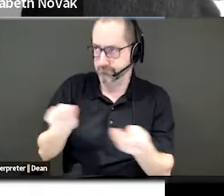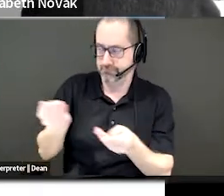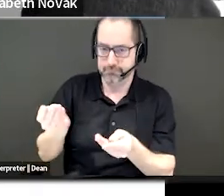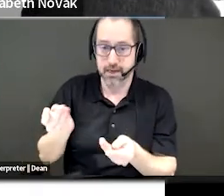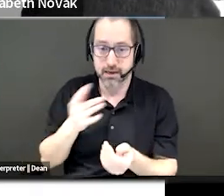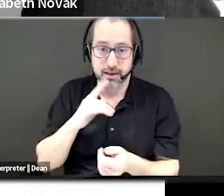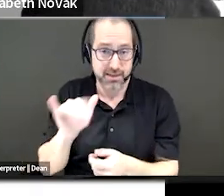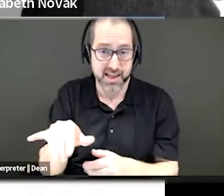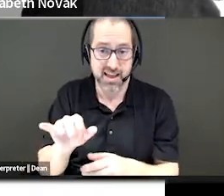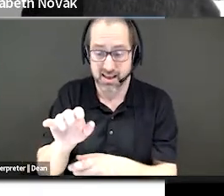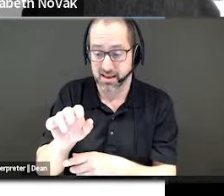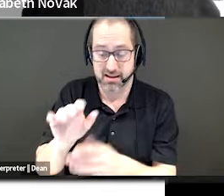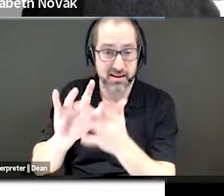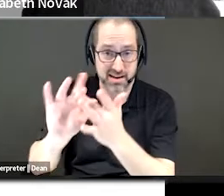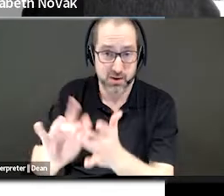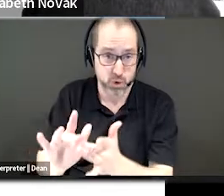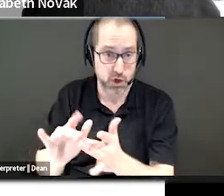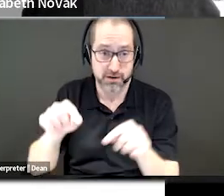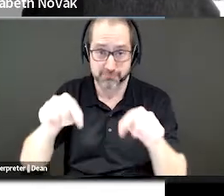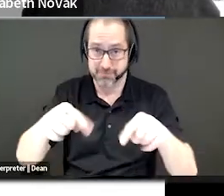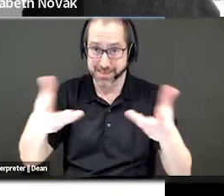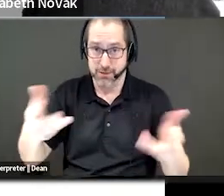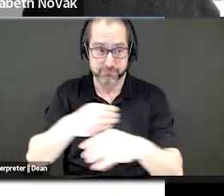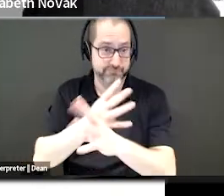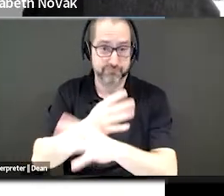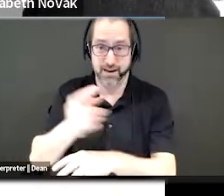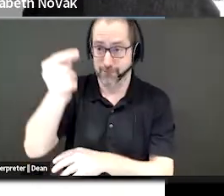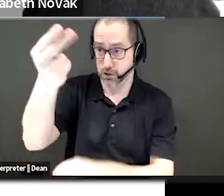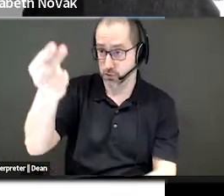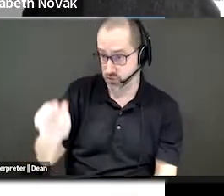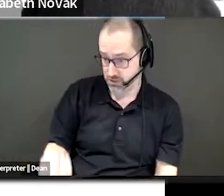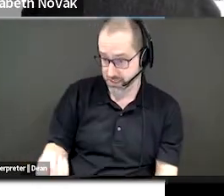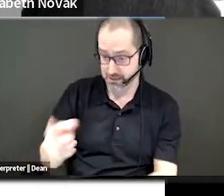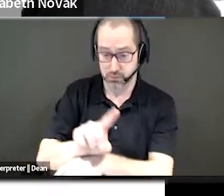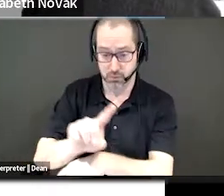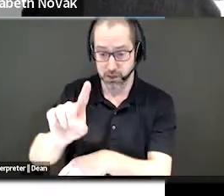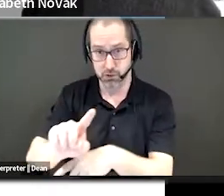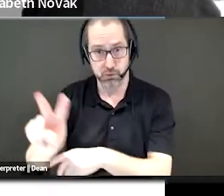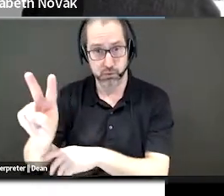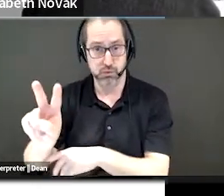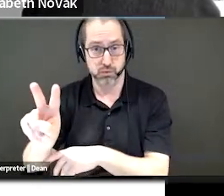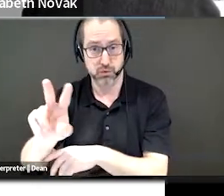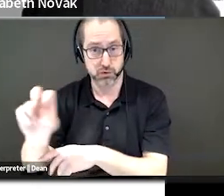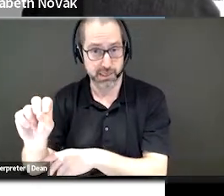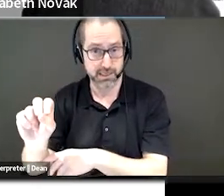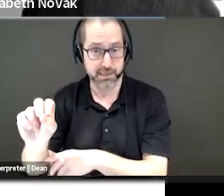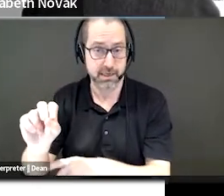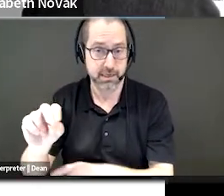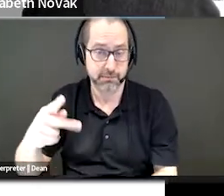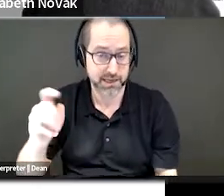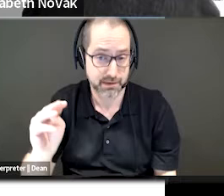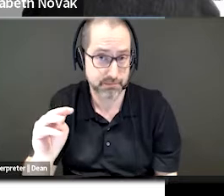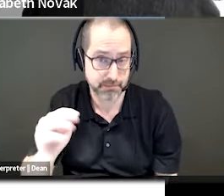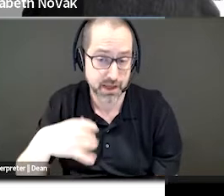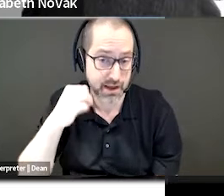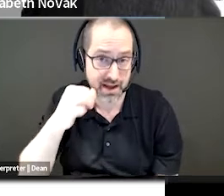series every Thursday from 1 until 2 p.m. called Honest Conversations, where we speak about a variety of disability and